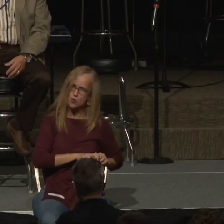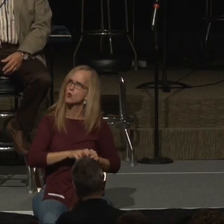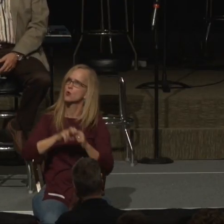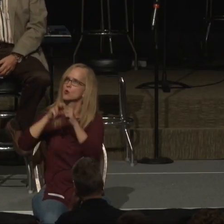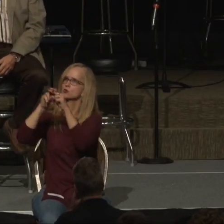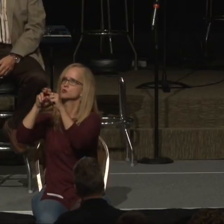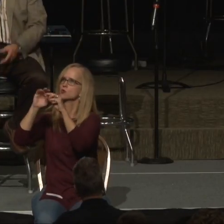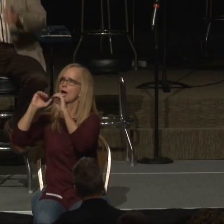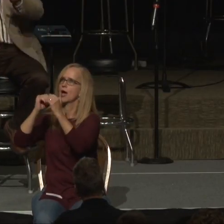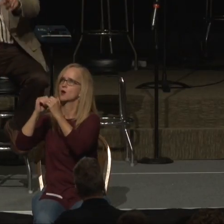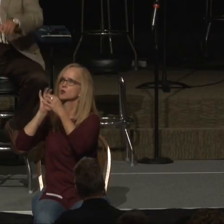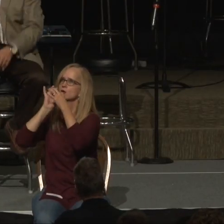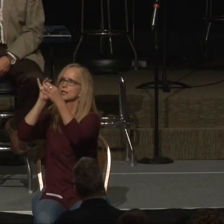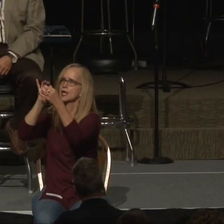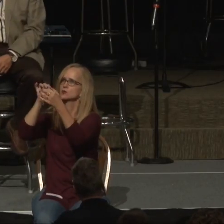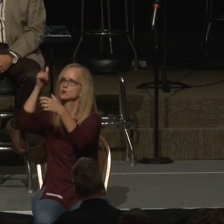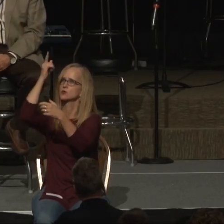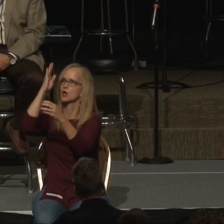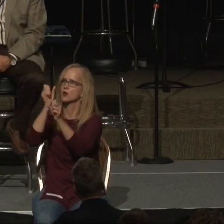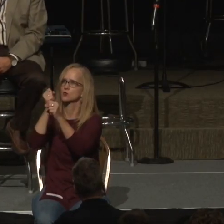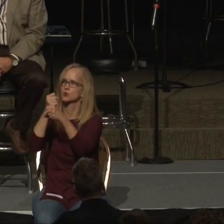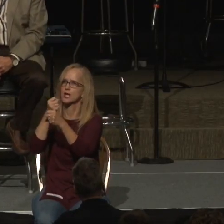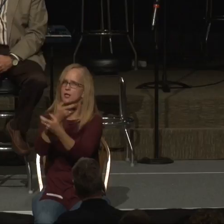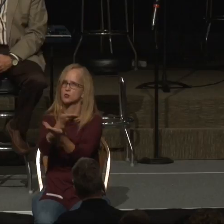you relate to the God who created you.